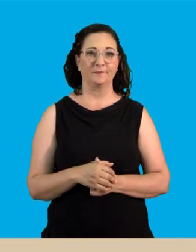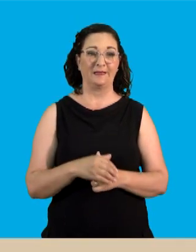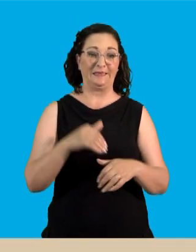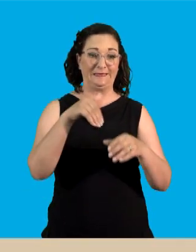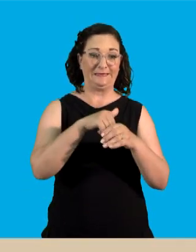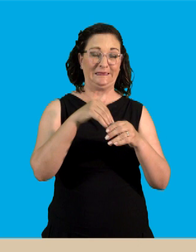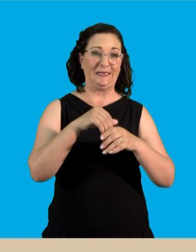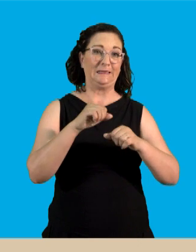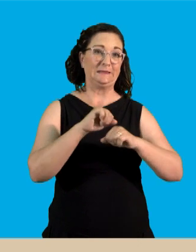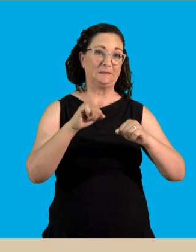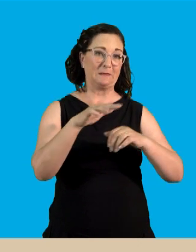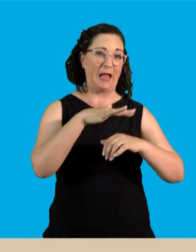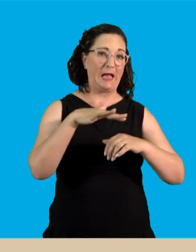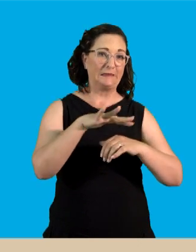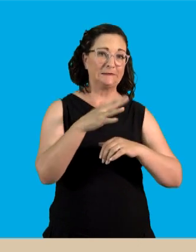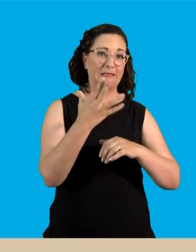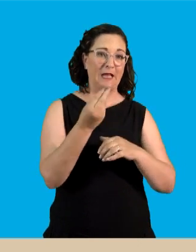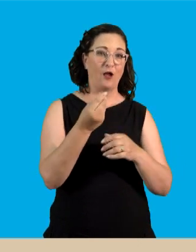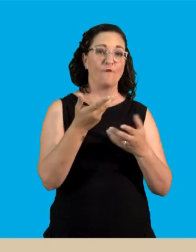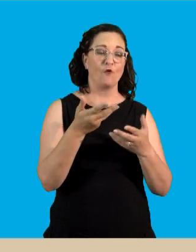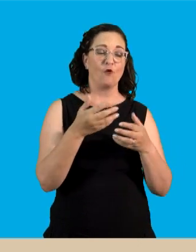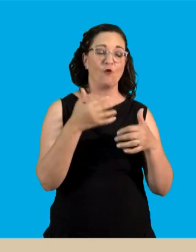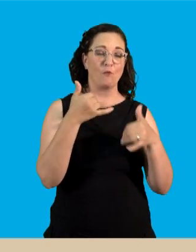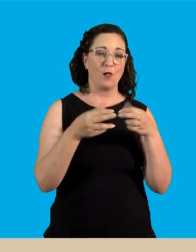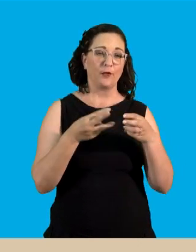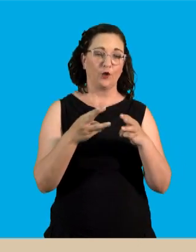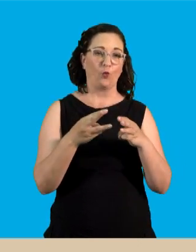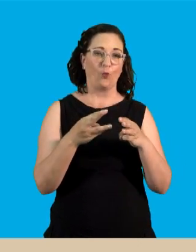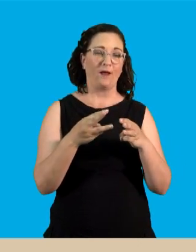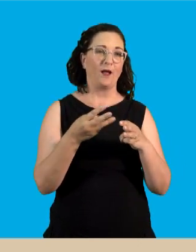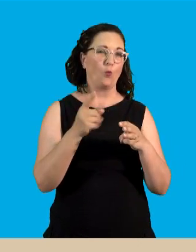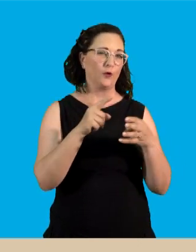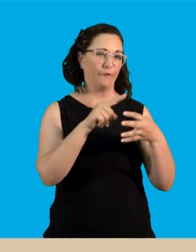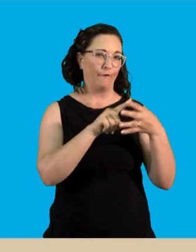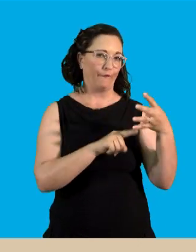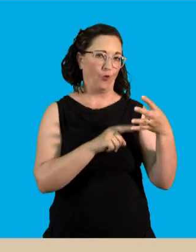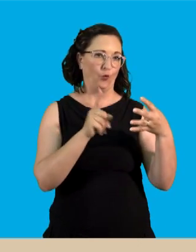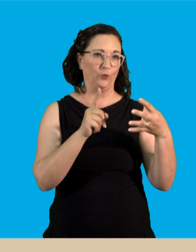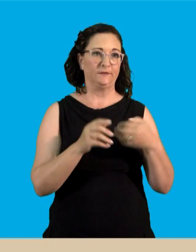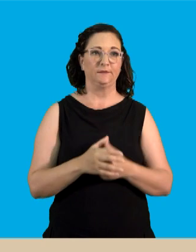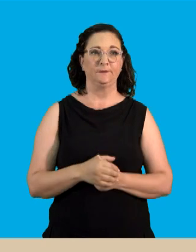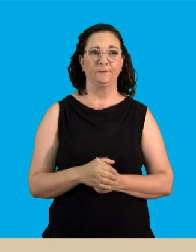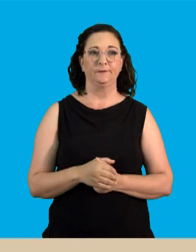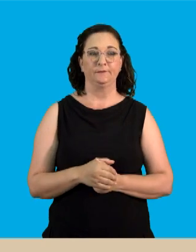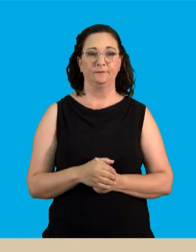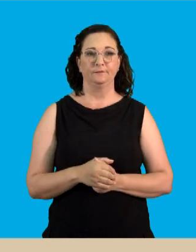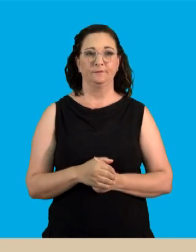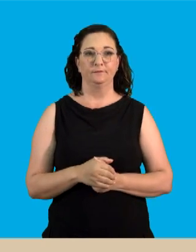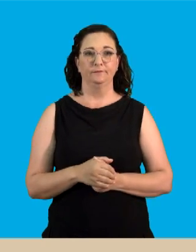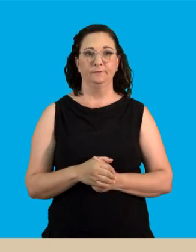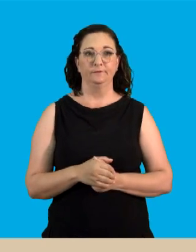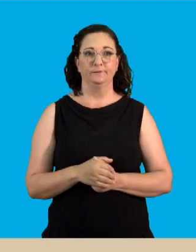space objects contained in the Milky Way galaxy. Okay, all right, sorry about